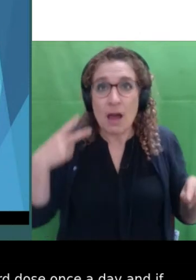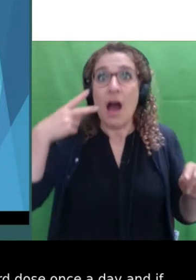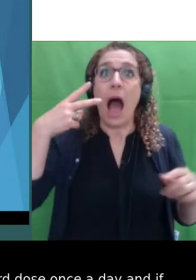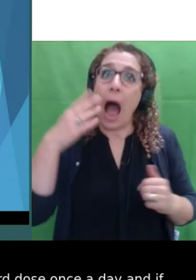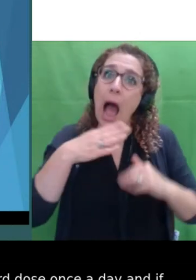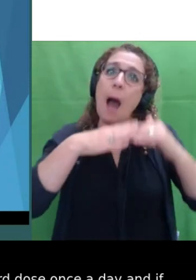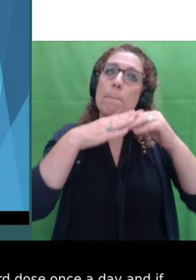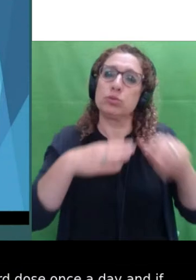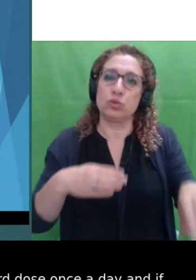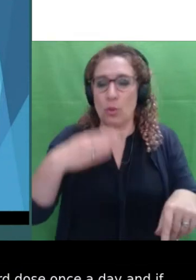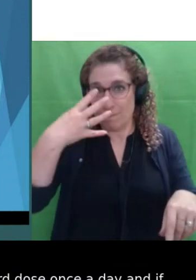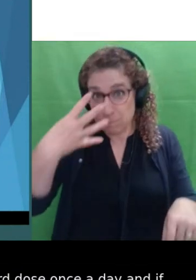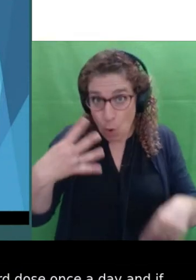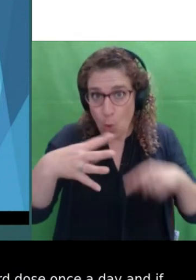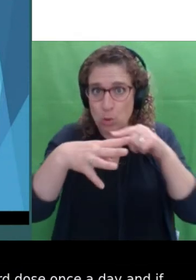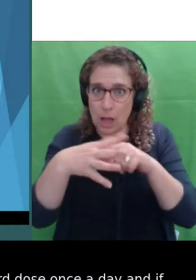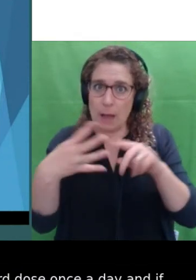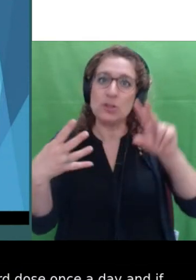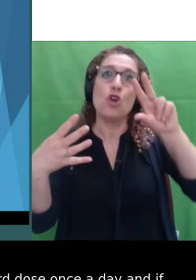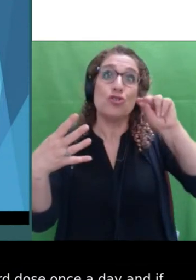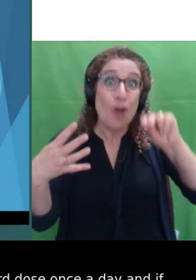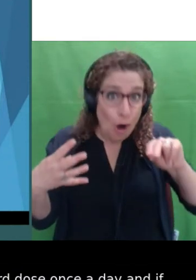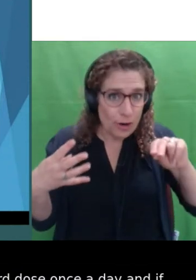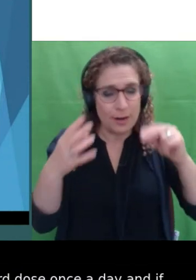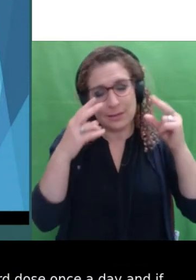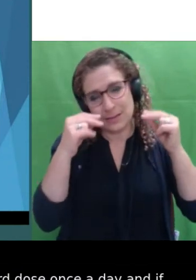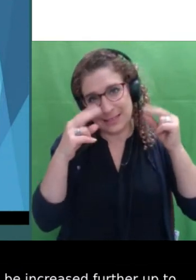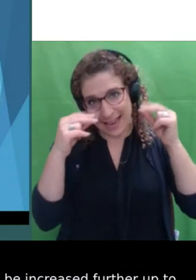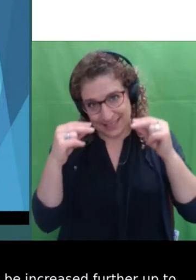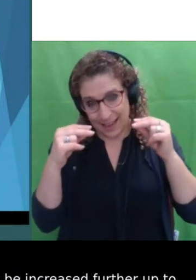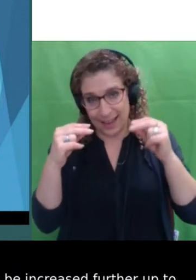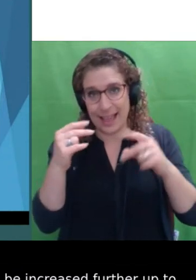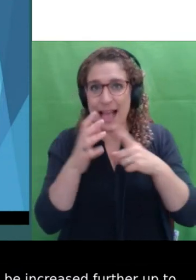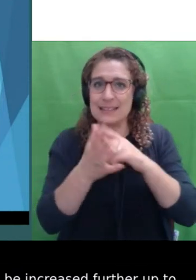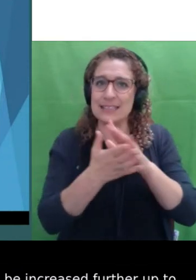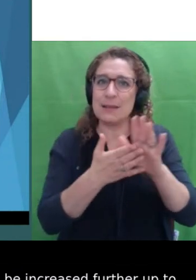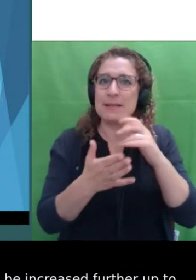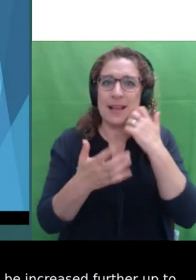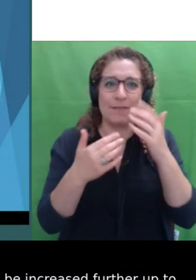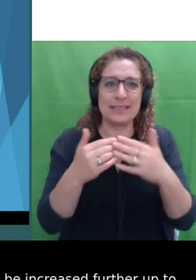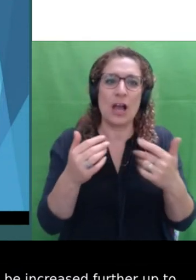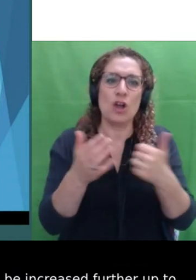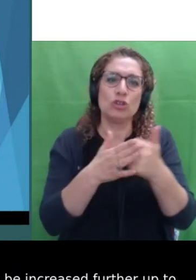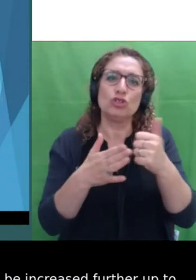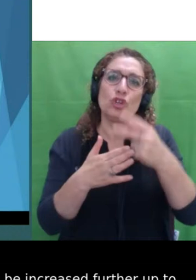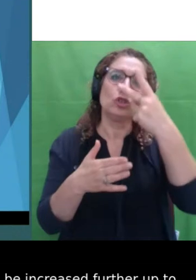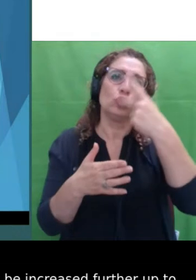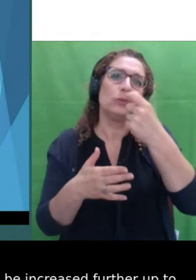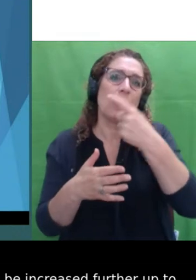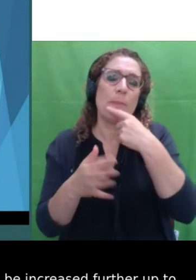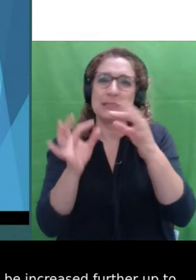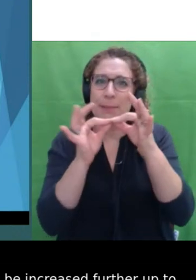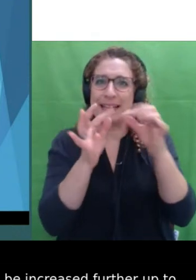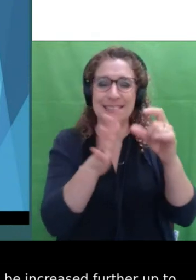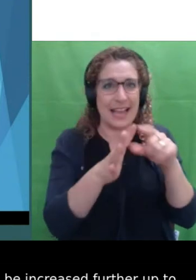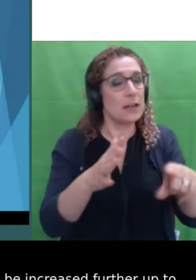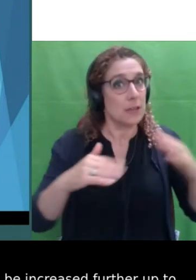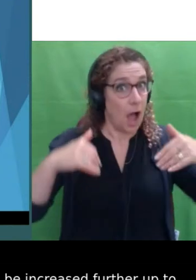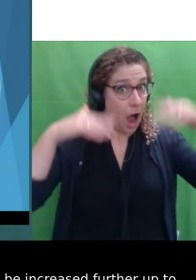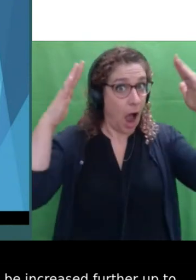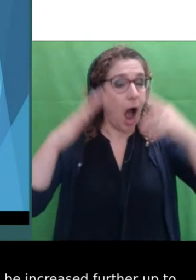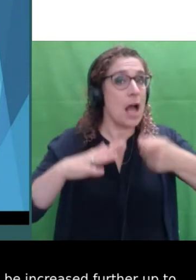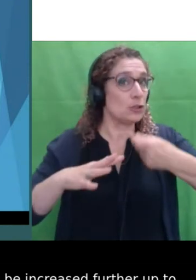non-sedating antihistamines a day usually taken as two tablets bd so quite high doses higher doses you need to